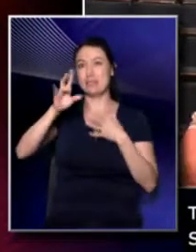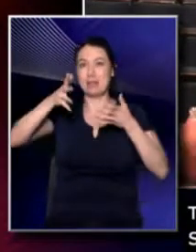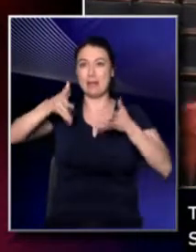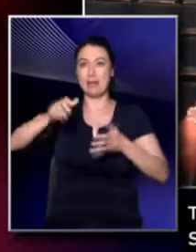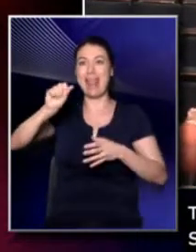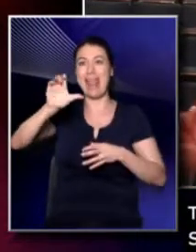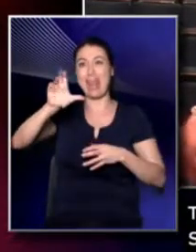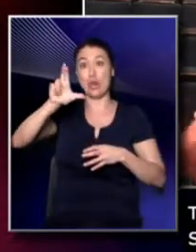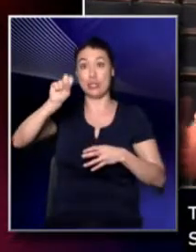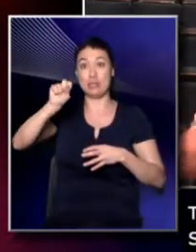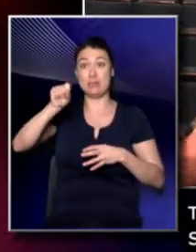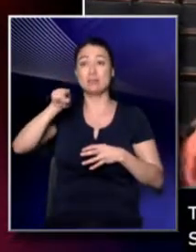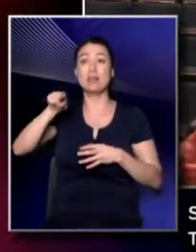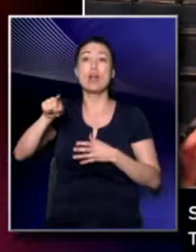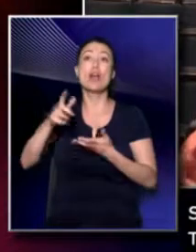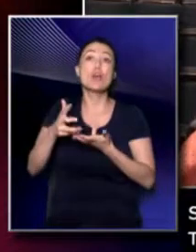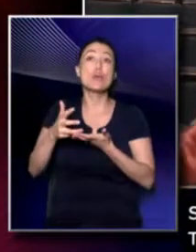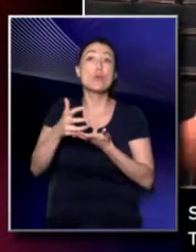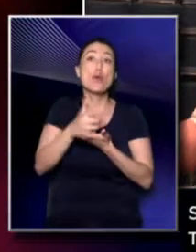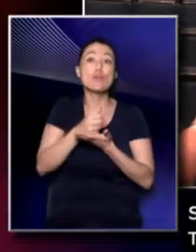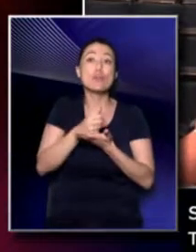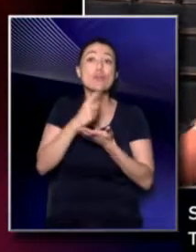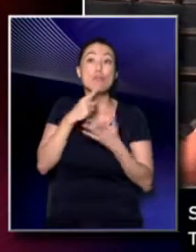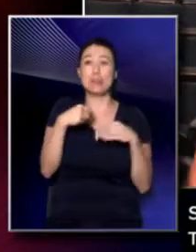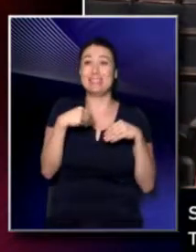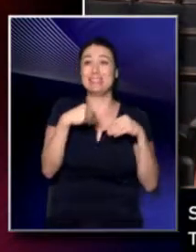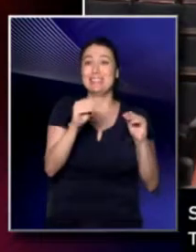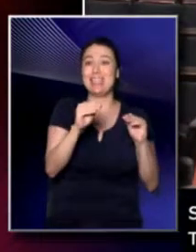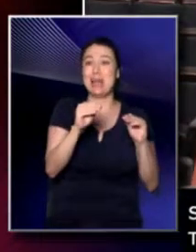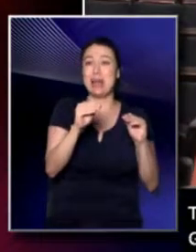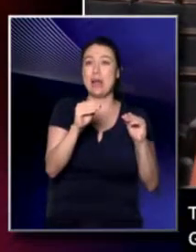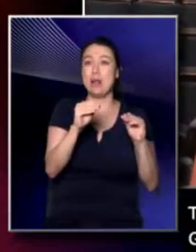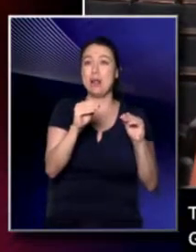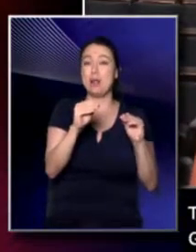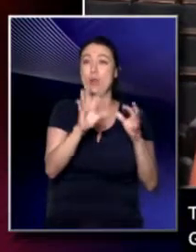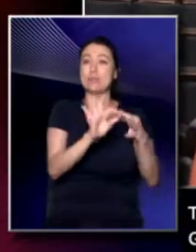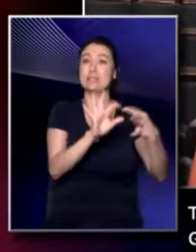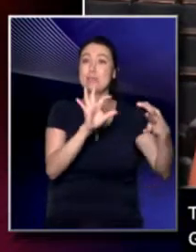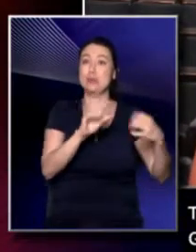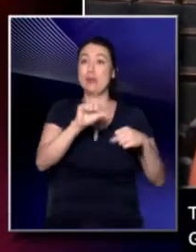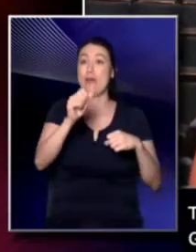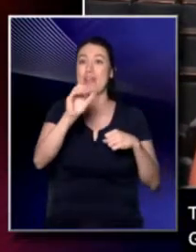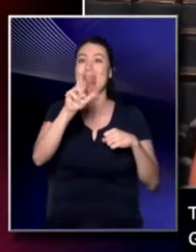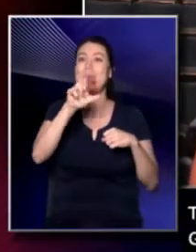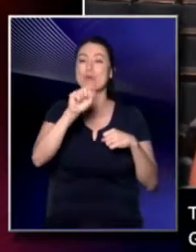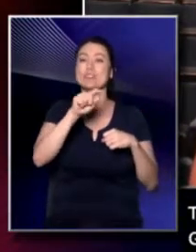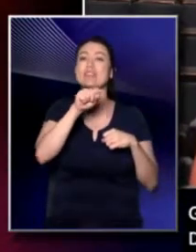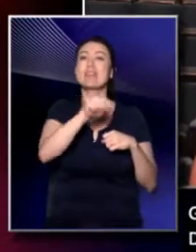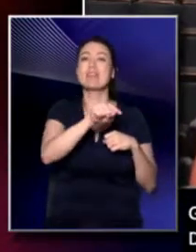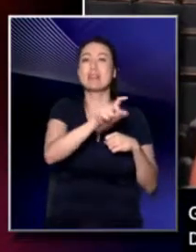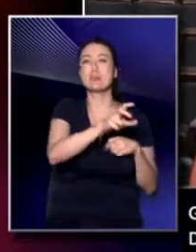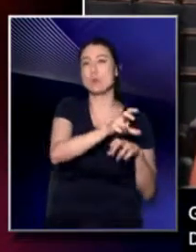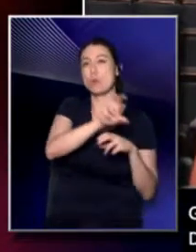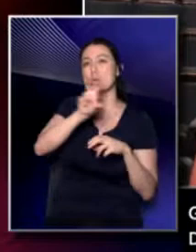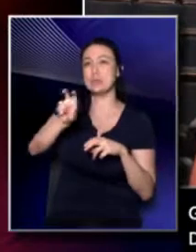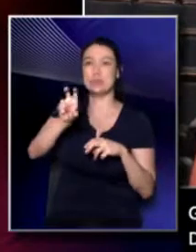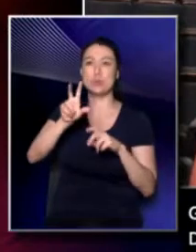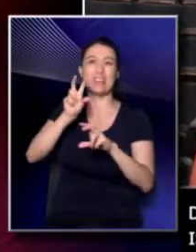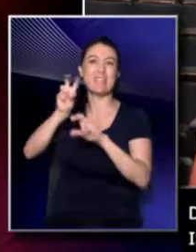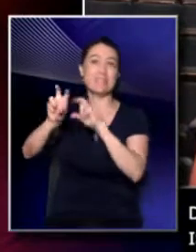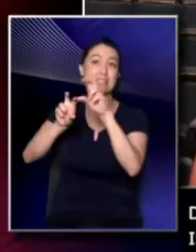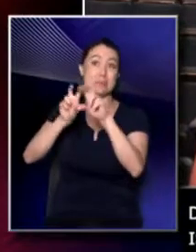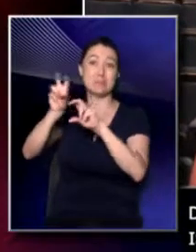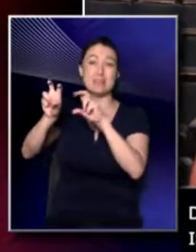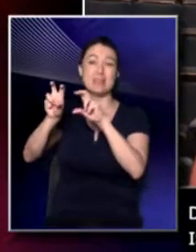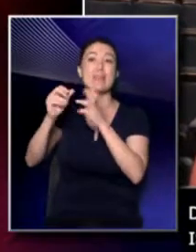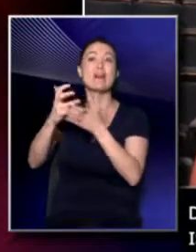The revenue and what have you that was generated from the sale or disposition of the other acreage is what goes into the investment pool that the